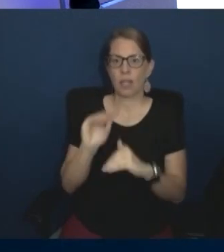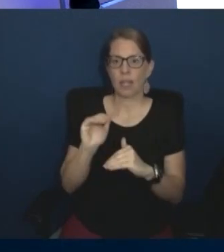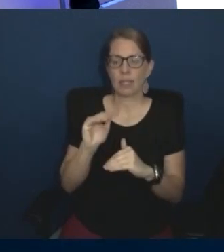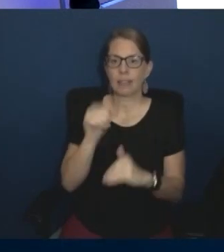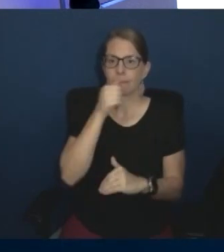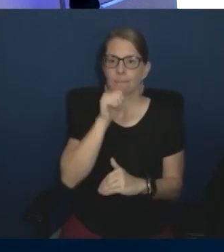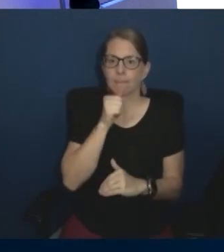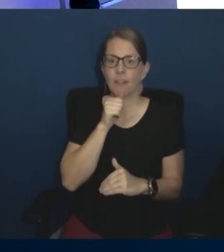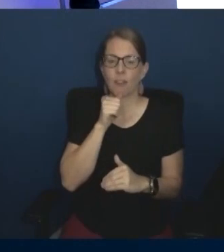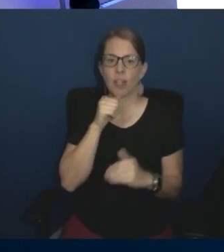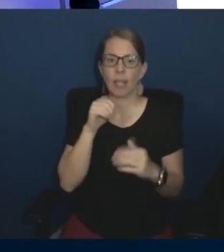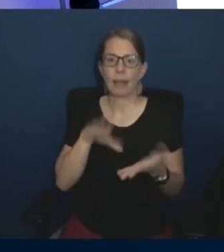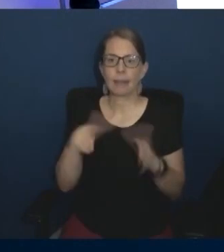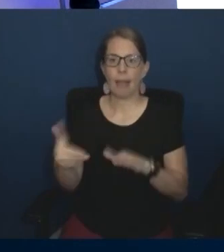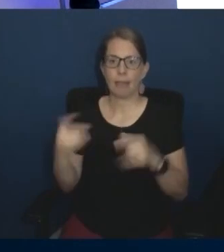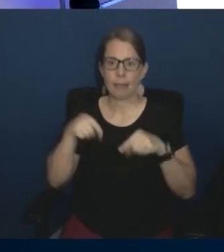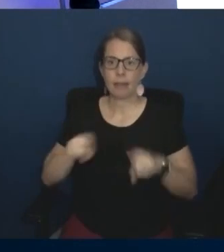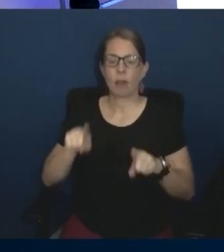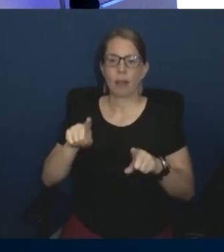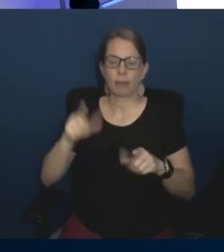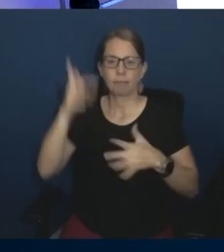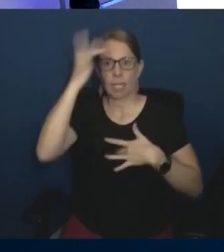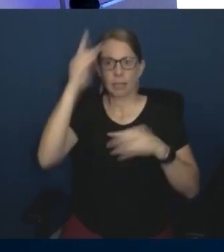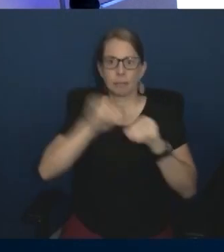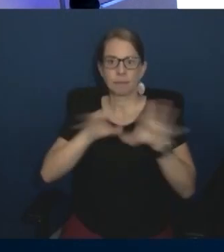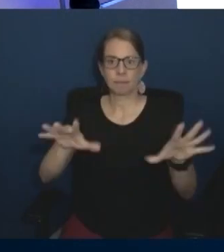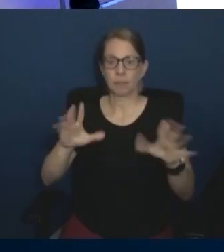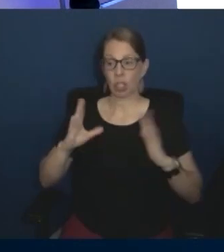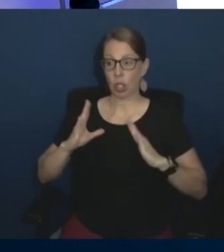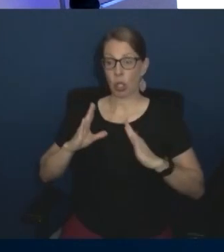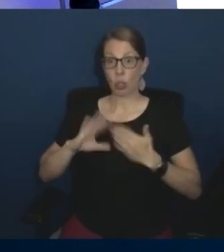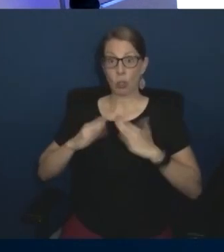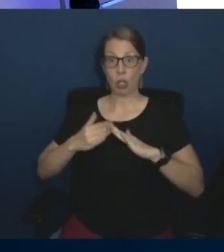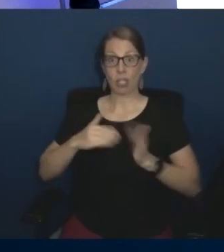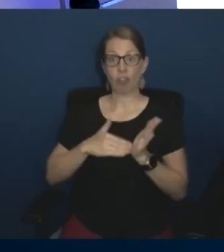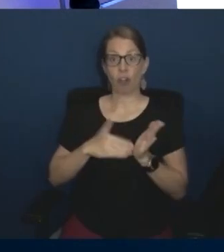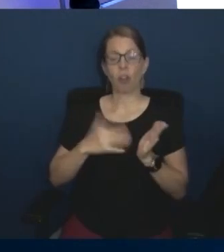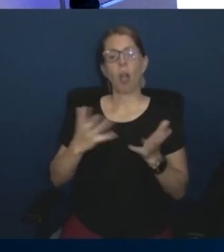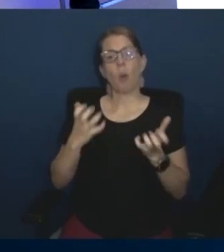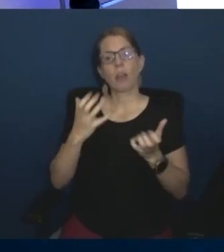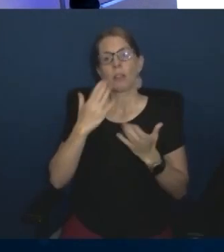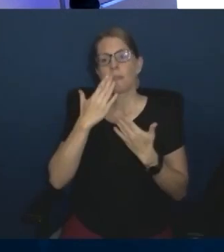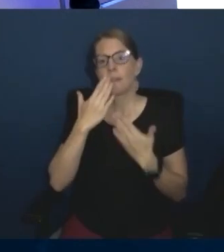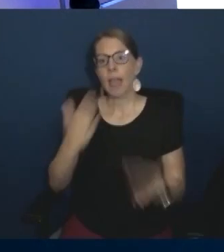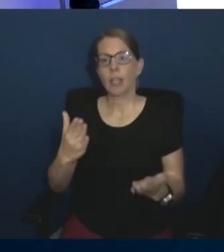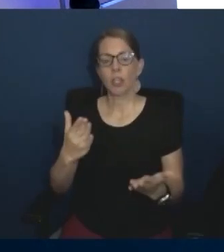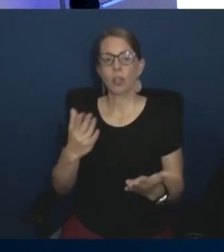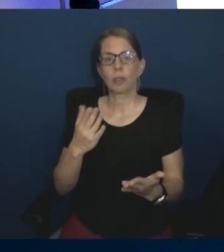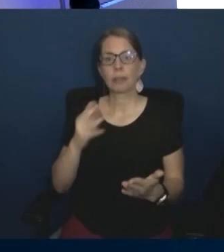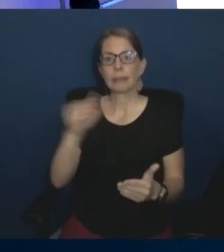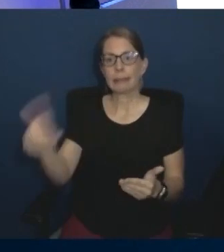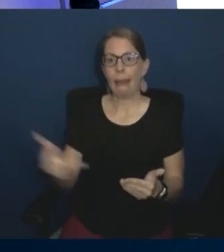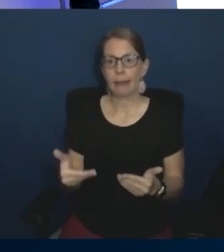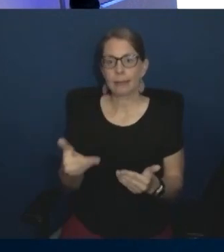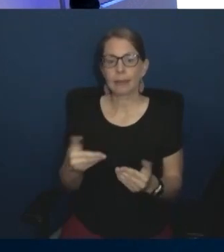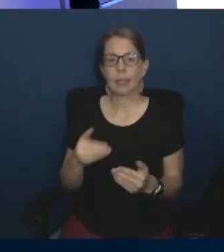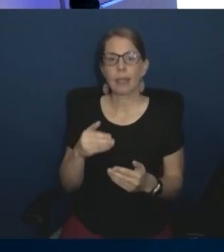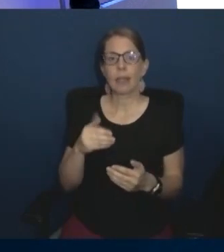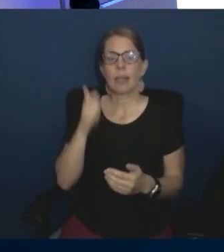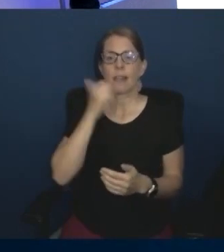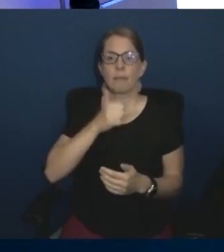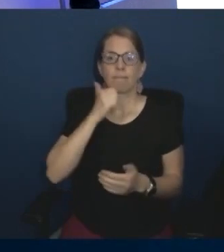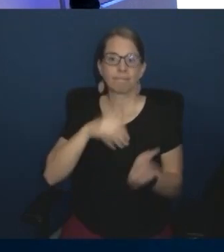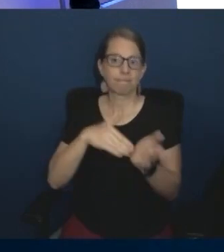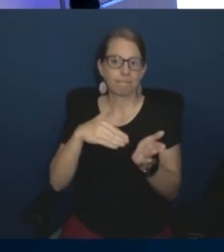this pandemic. As a community physician, I just want to thank your guests and your daily physicians and all that you